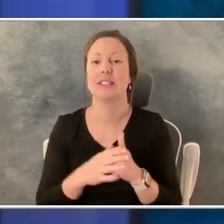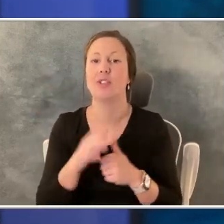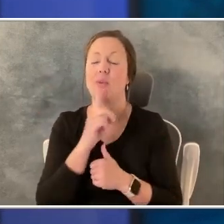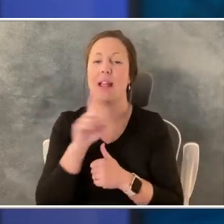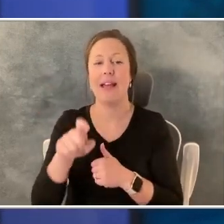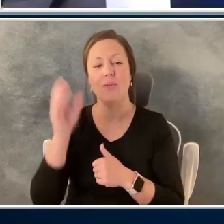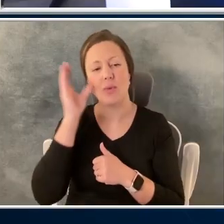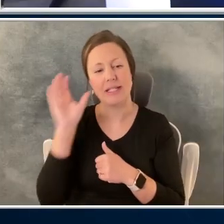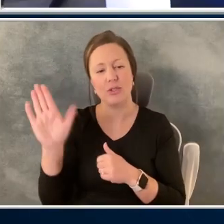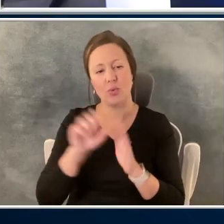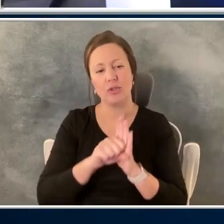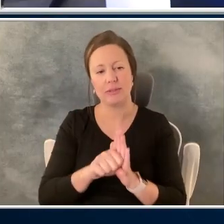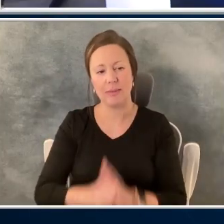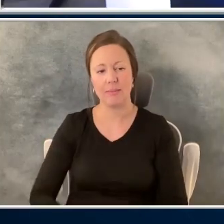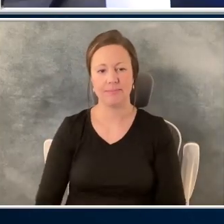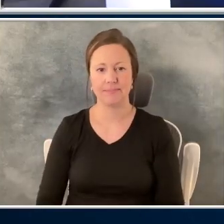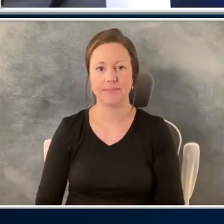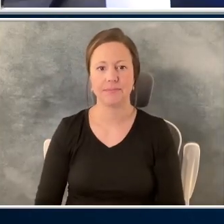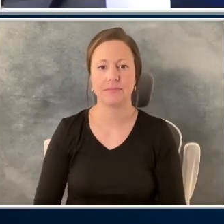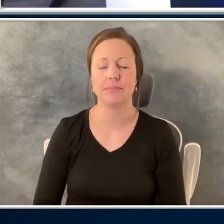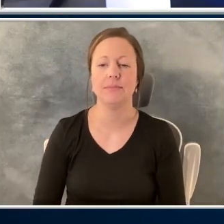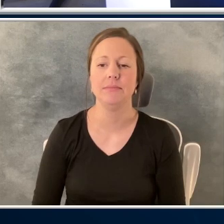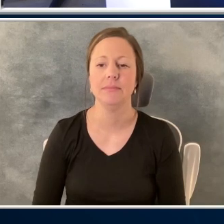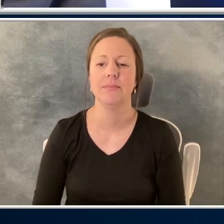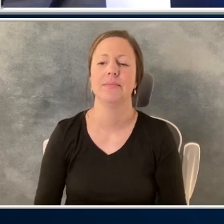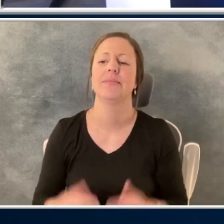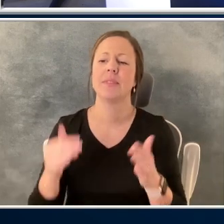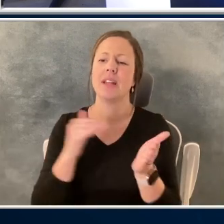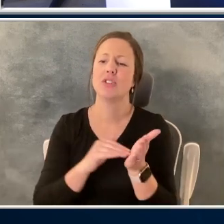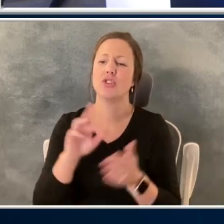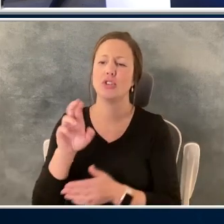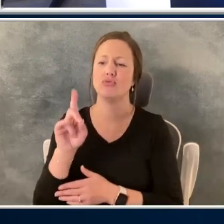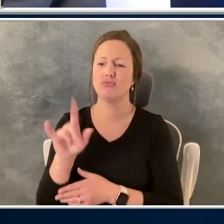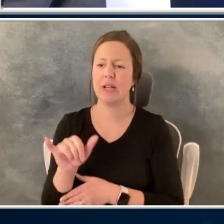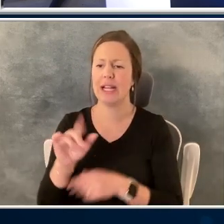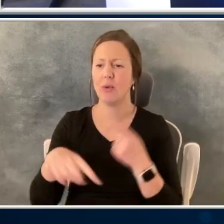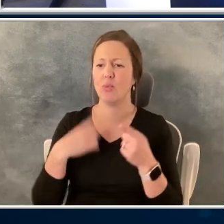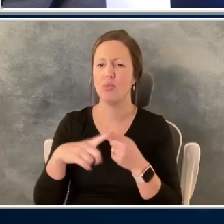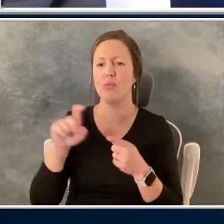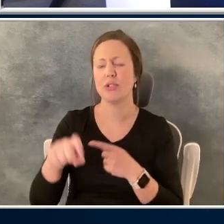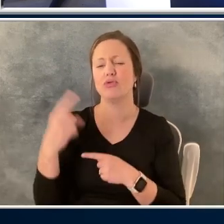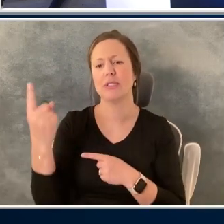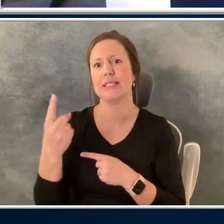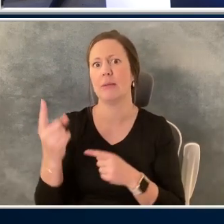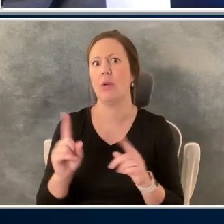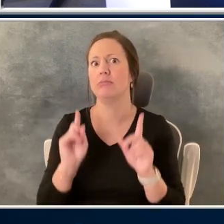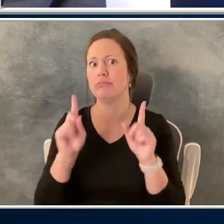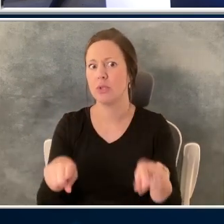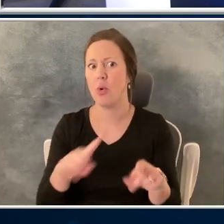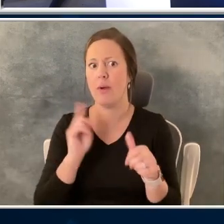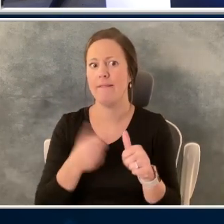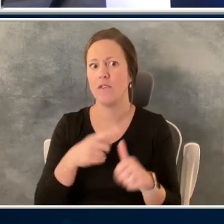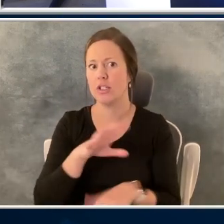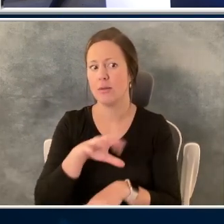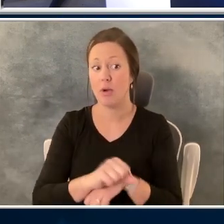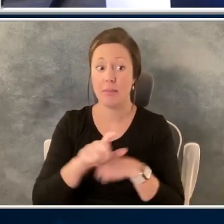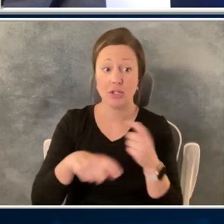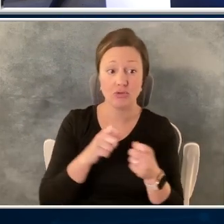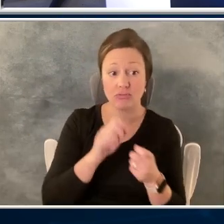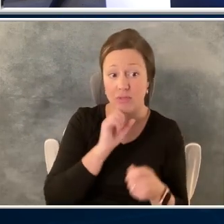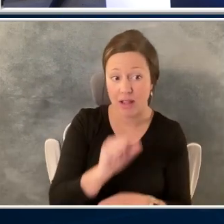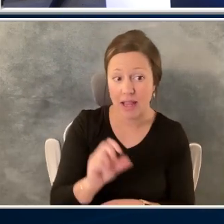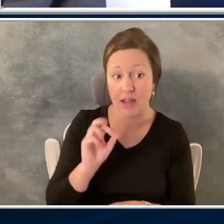symptoms. Stacy has a question. Dr. Reddy, when should one seek their first appointment? At a certain age or after a